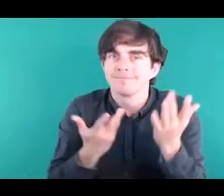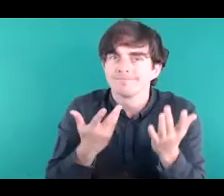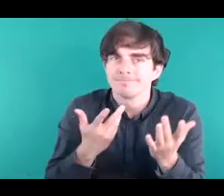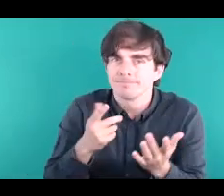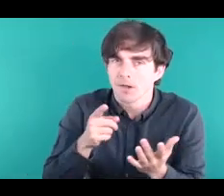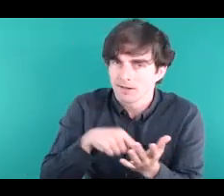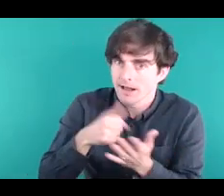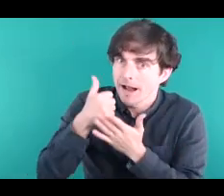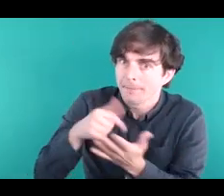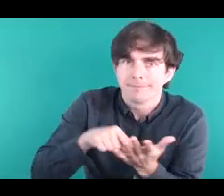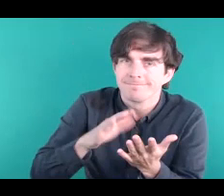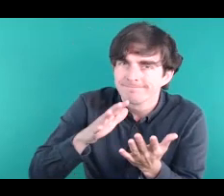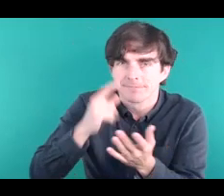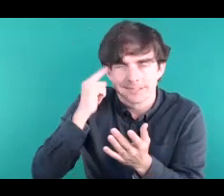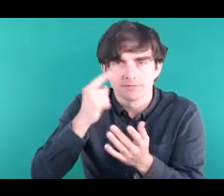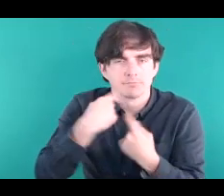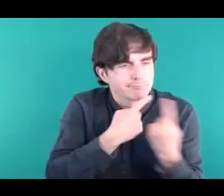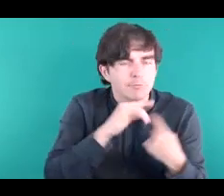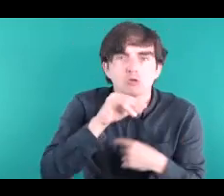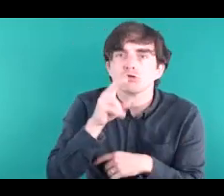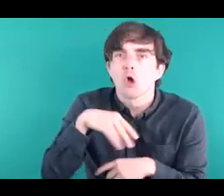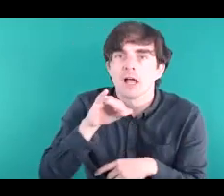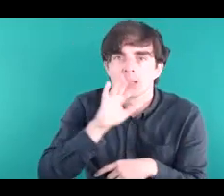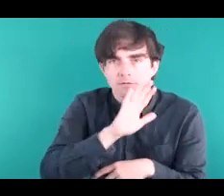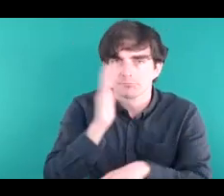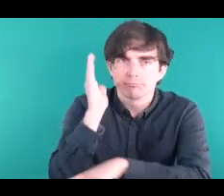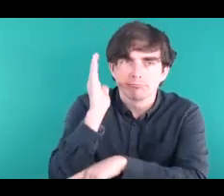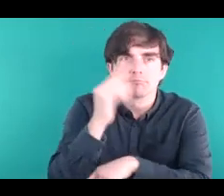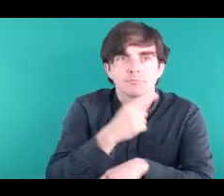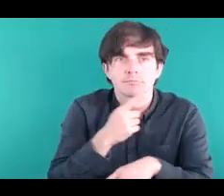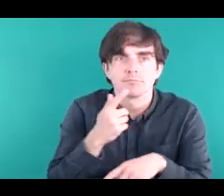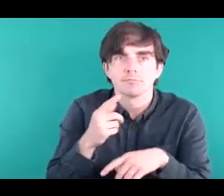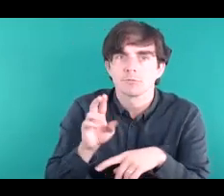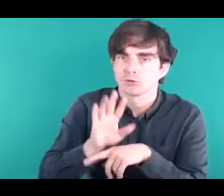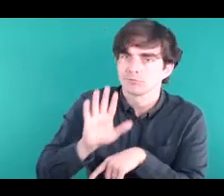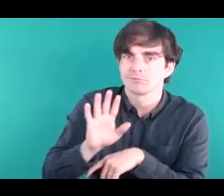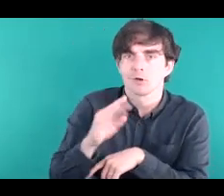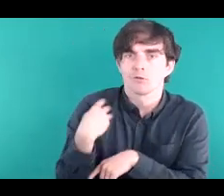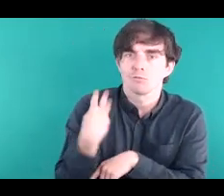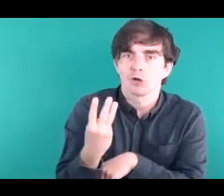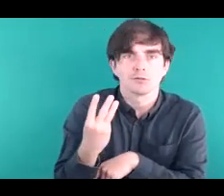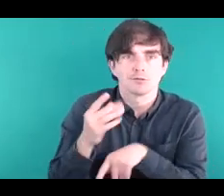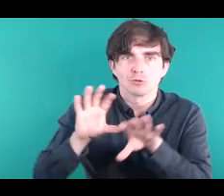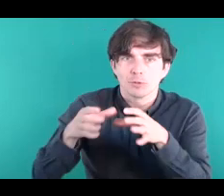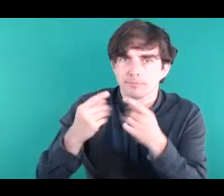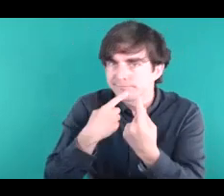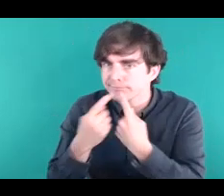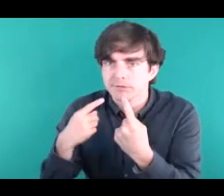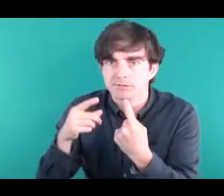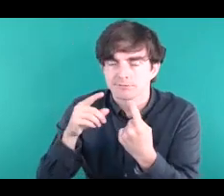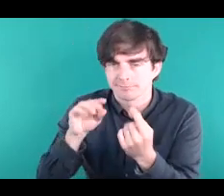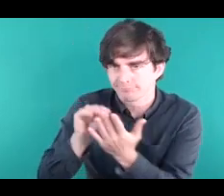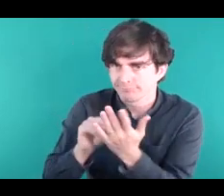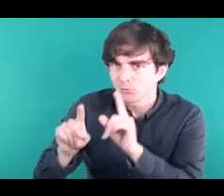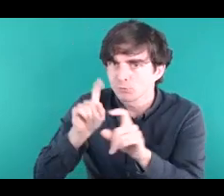set questions are being incorporated into household level surveys for social protection. So our big